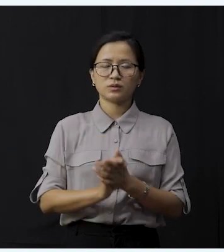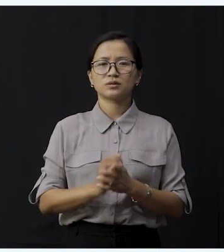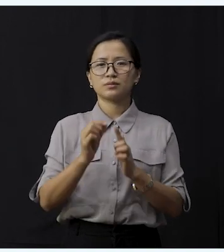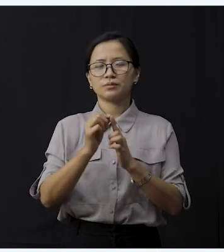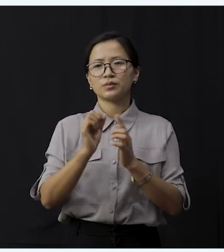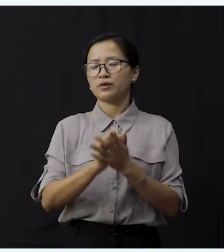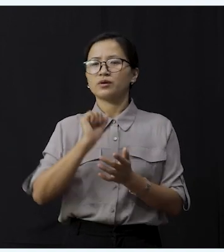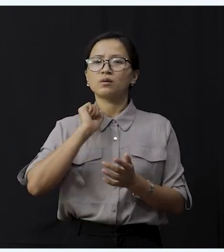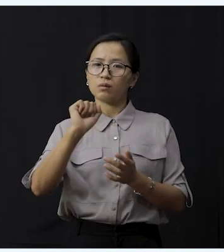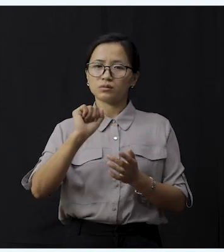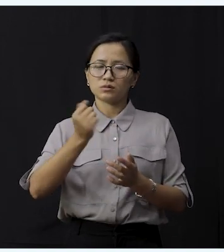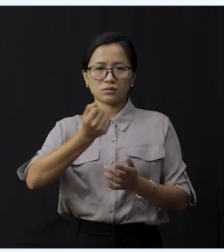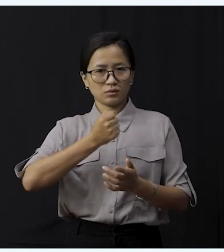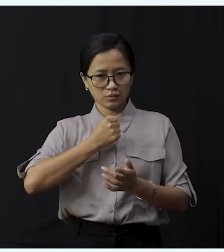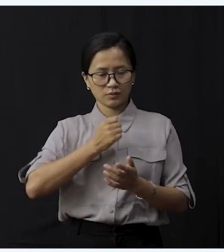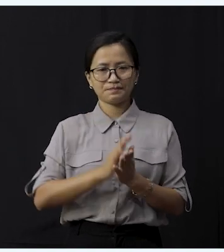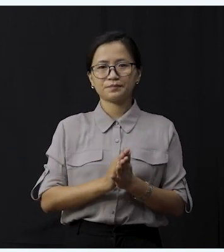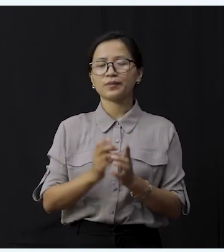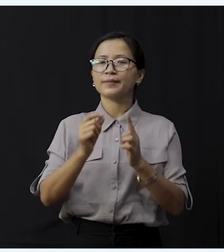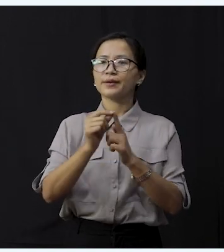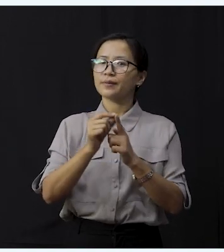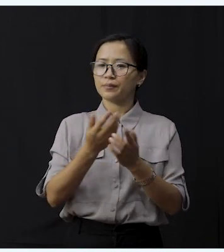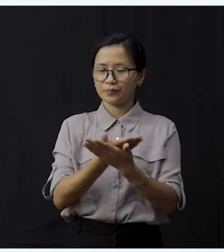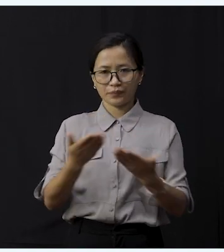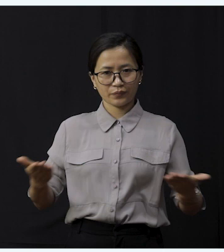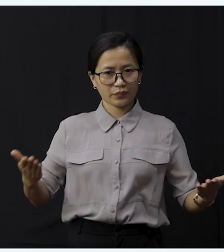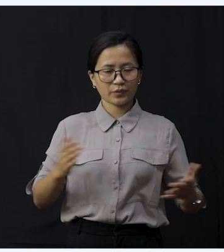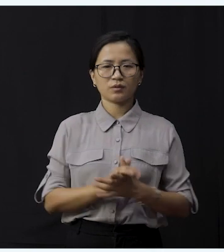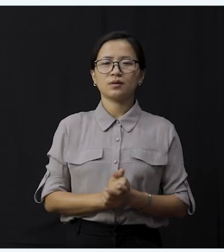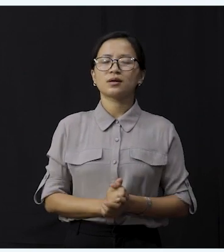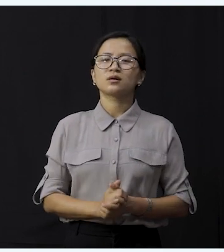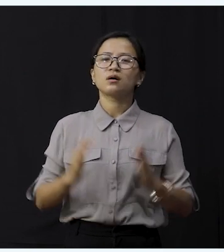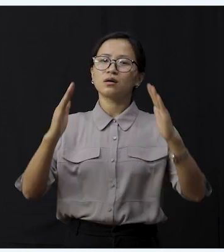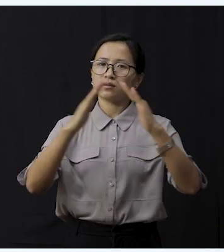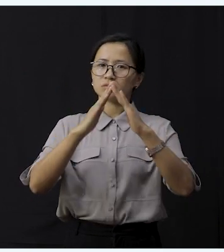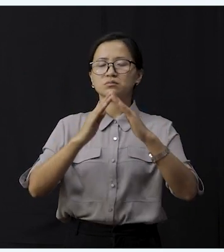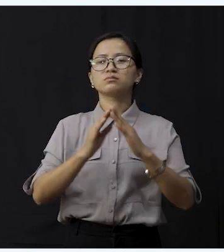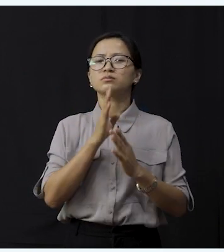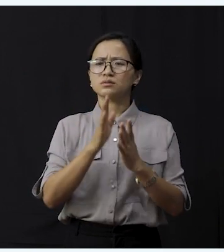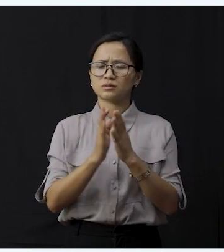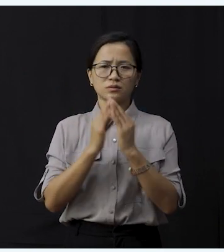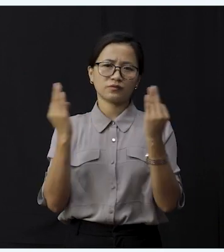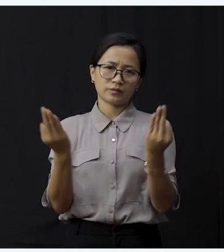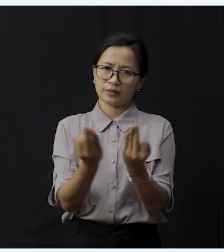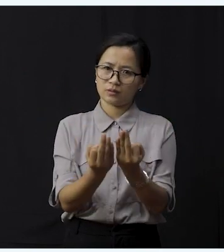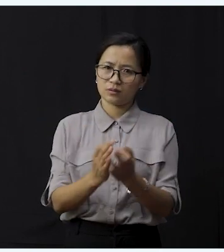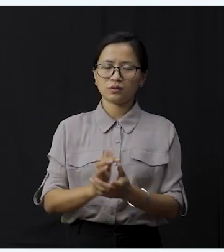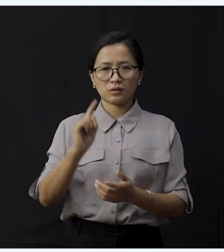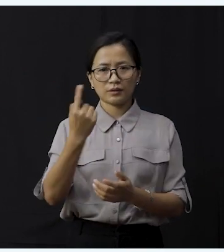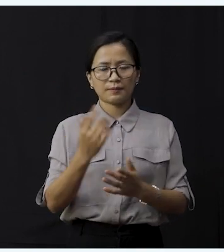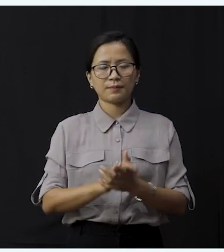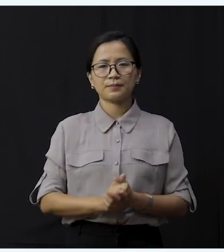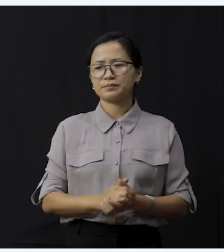so the private property such as a house, the house belongs to your family only. It does not belongs to